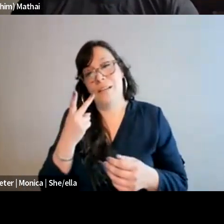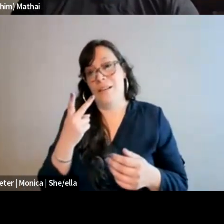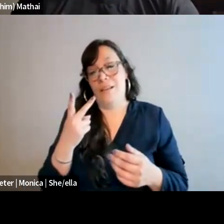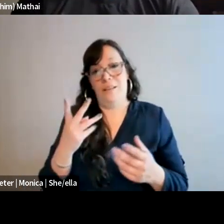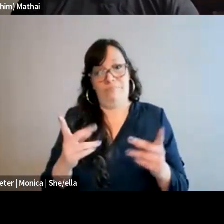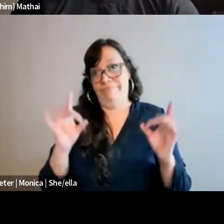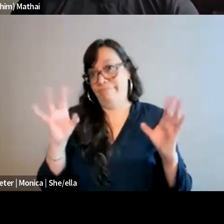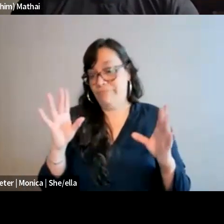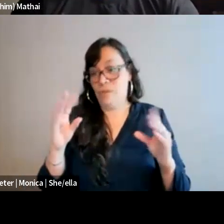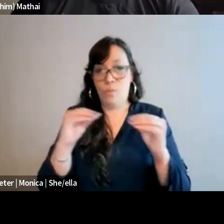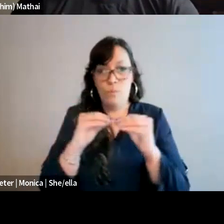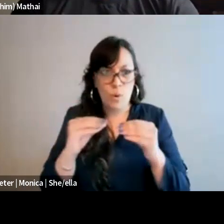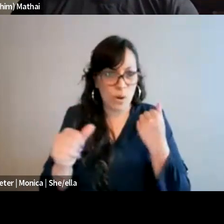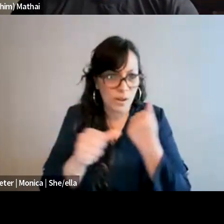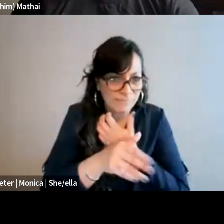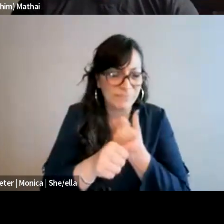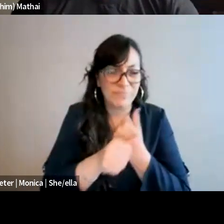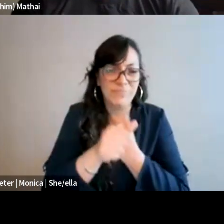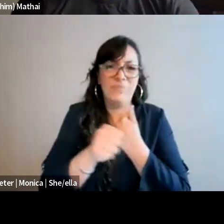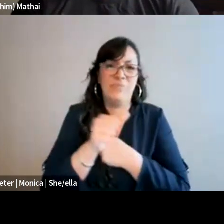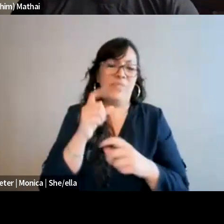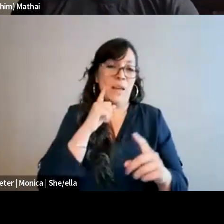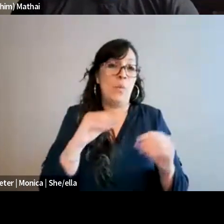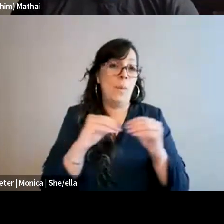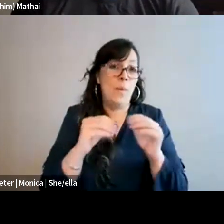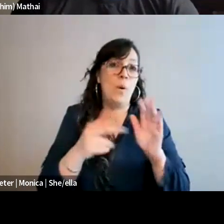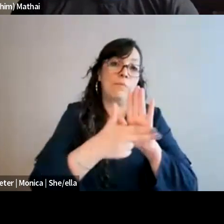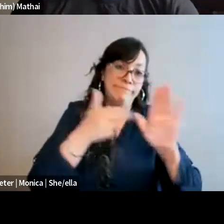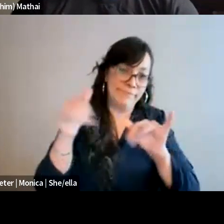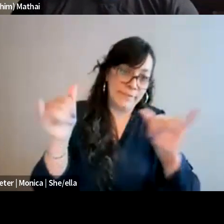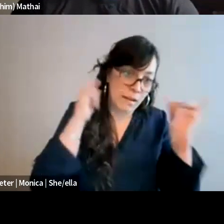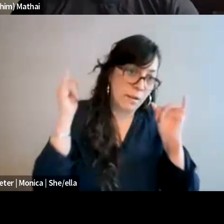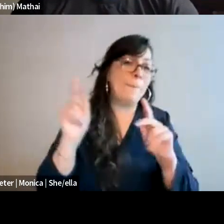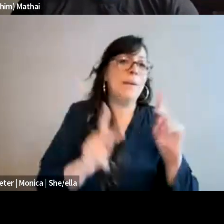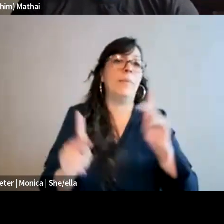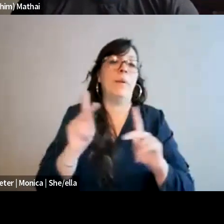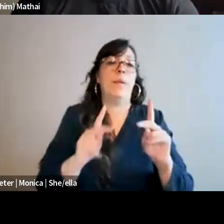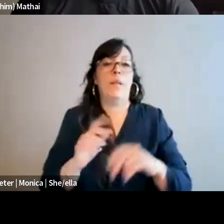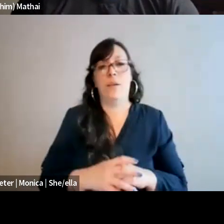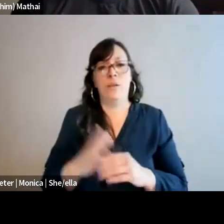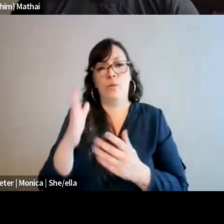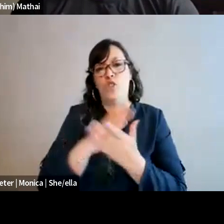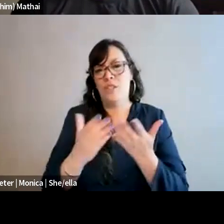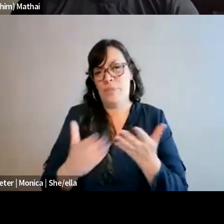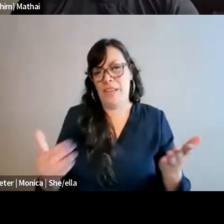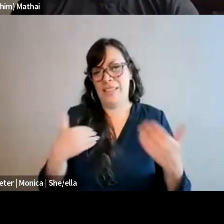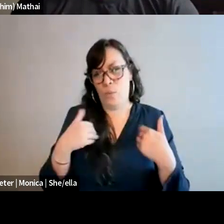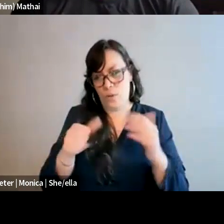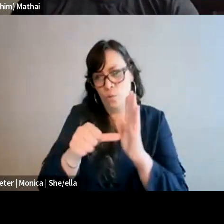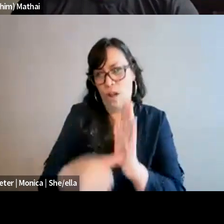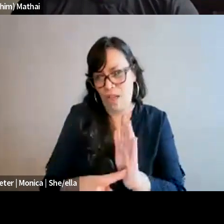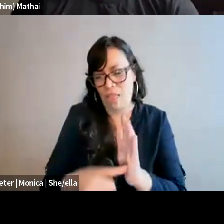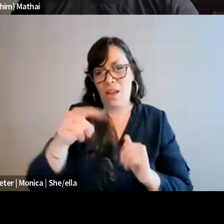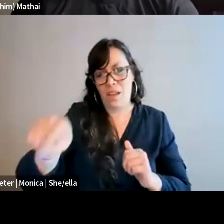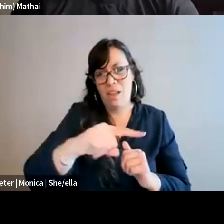to enforce them. And this is going to further stigmatize our people. So those are just some things I want to just say about